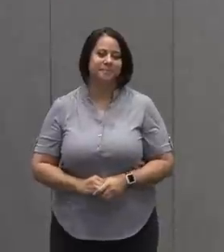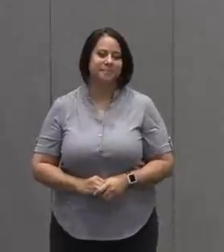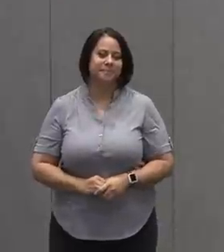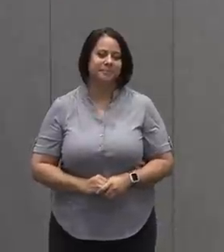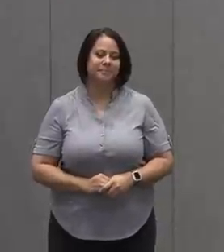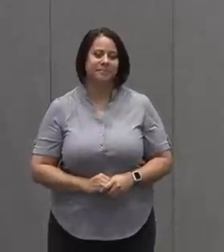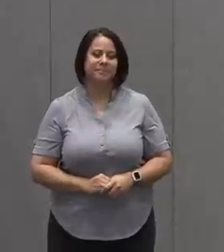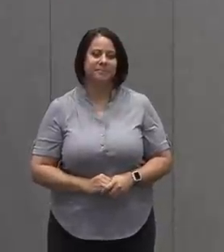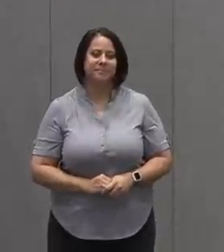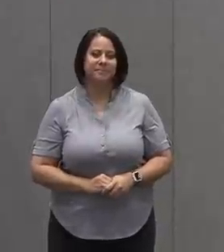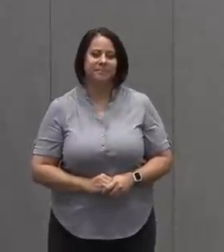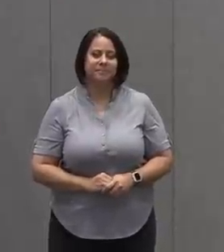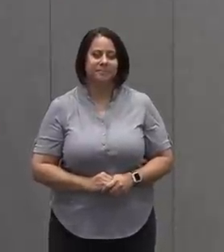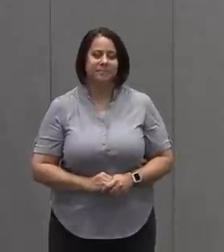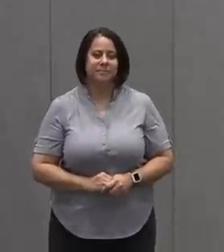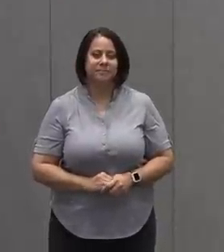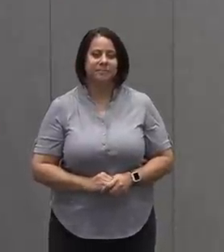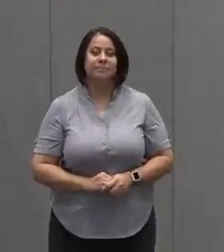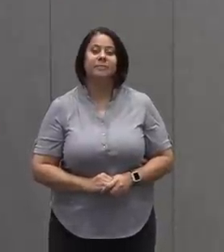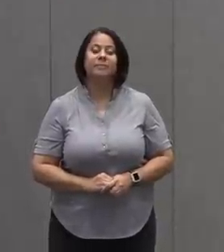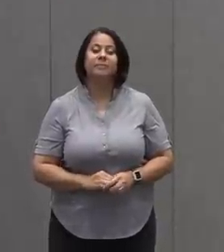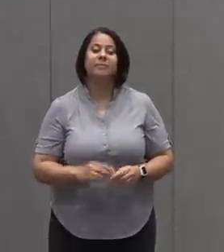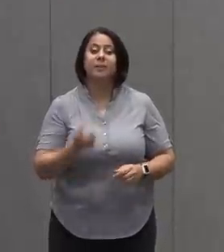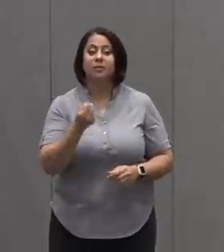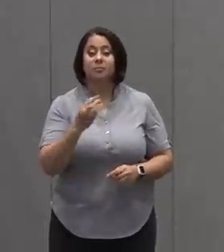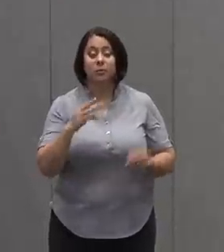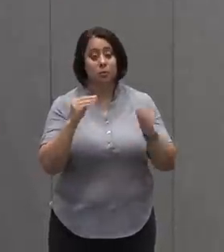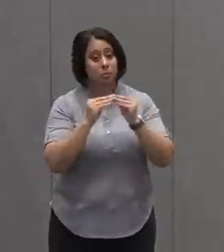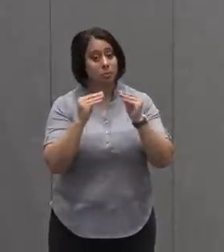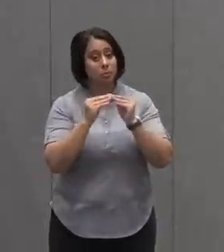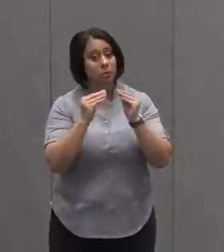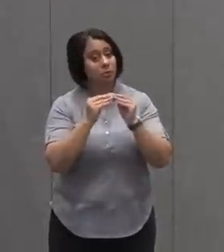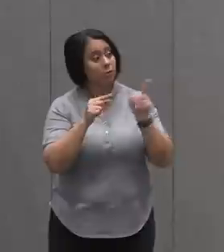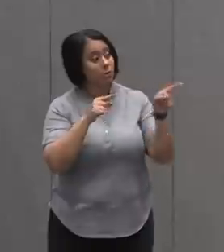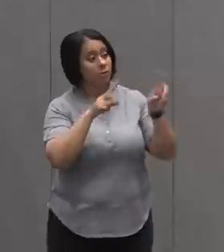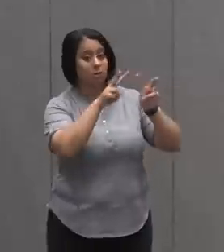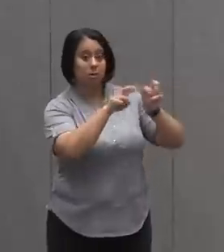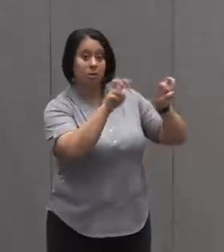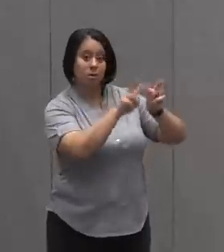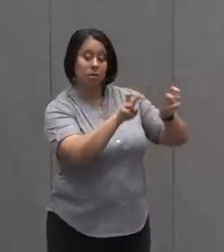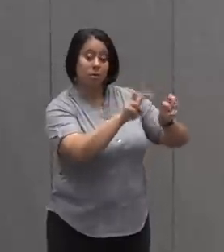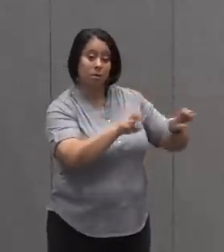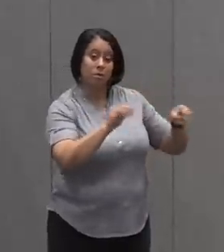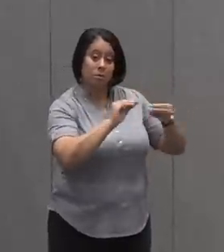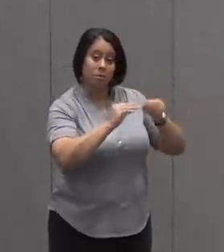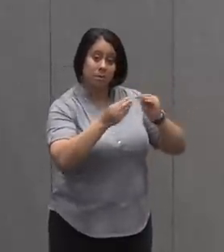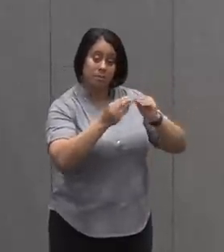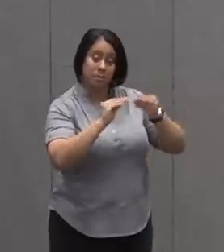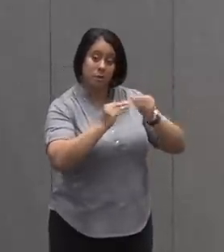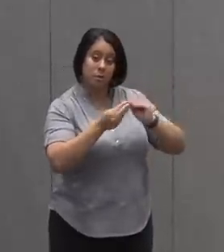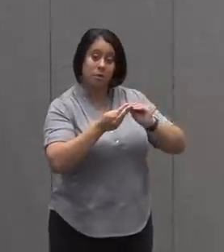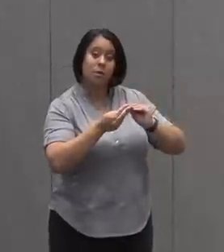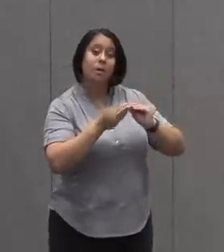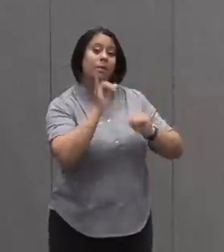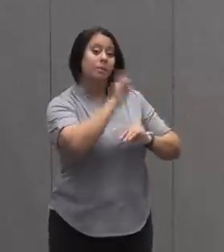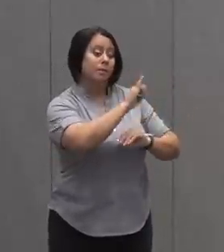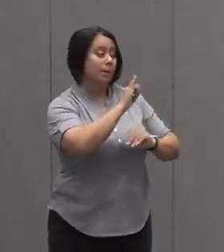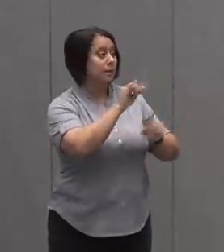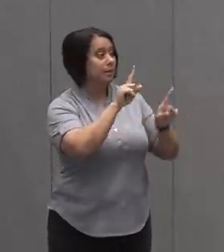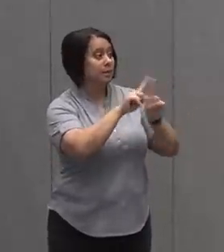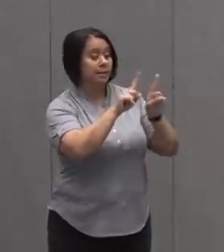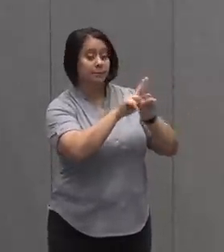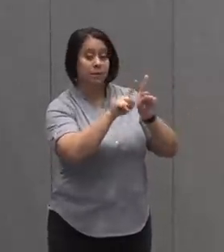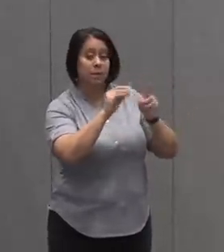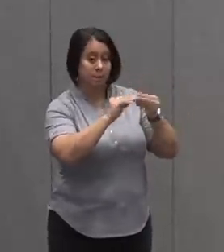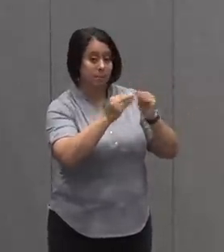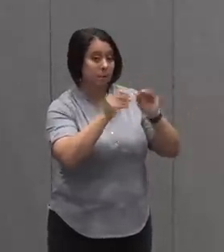So there's a couple other things that we want to do with this number because we are kind of exploring the different attributes or characteristics that this